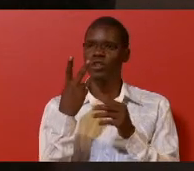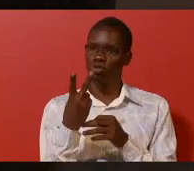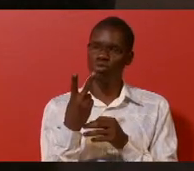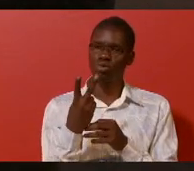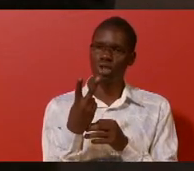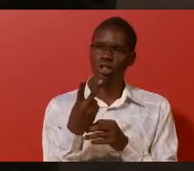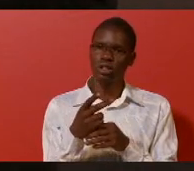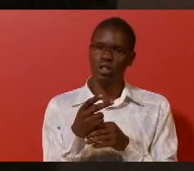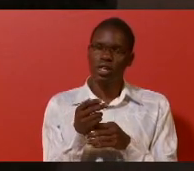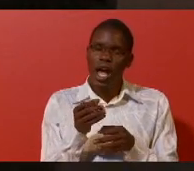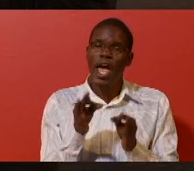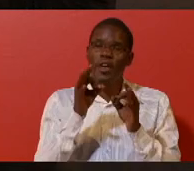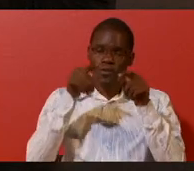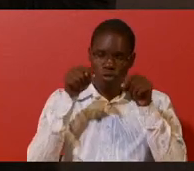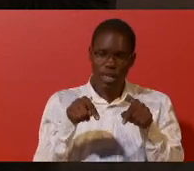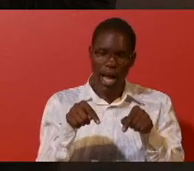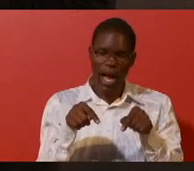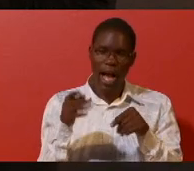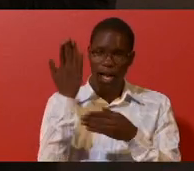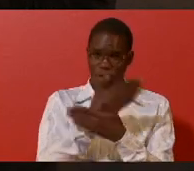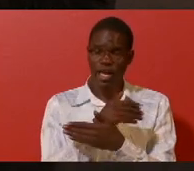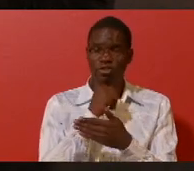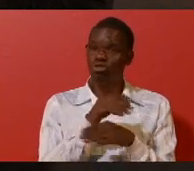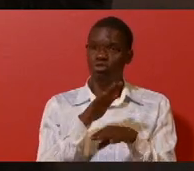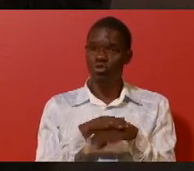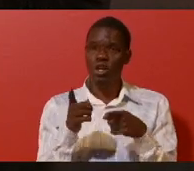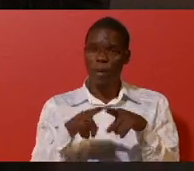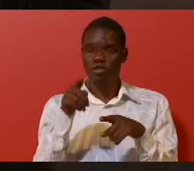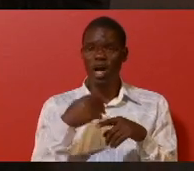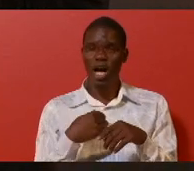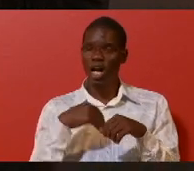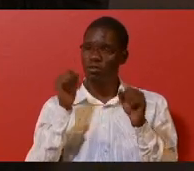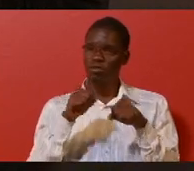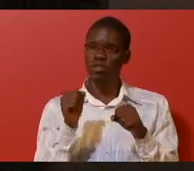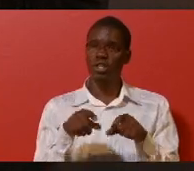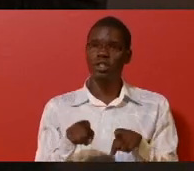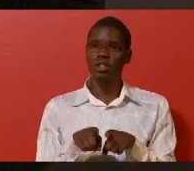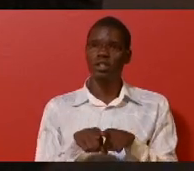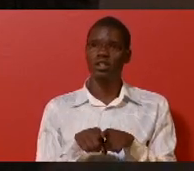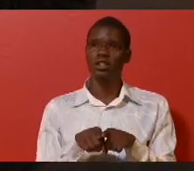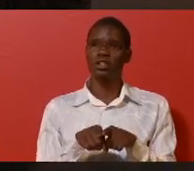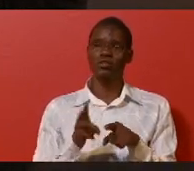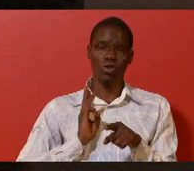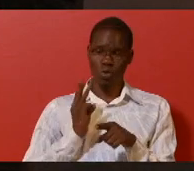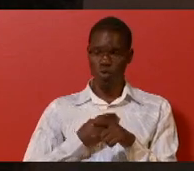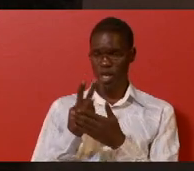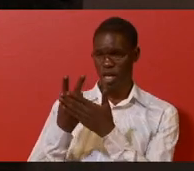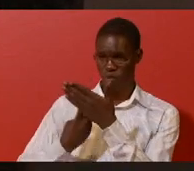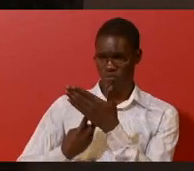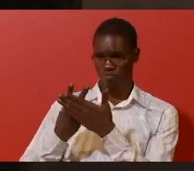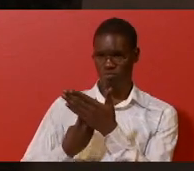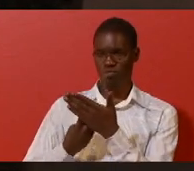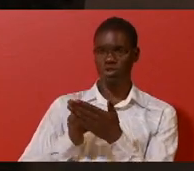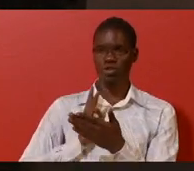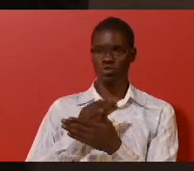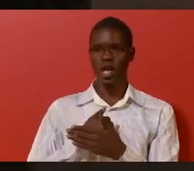In other words, if tonight is not a good night, say so. But you have to consent, you know? And usually Elaine and I have have come to this place.